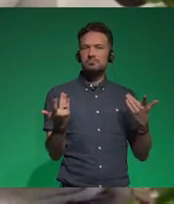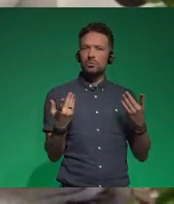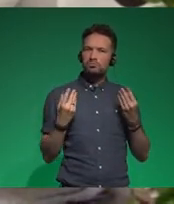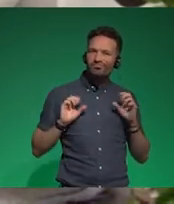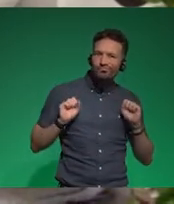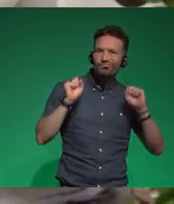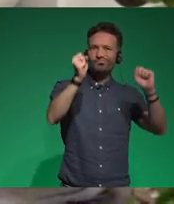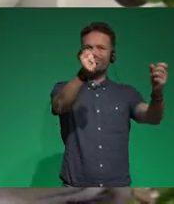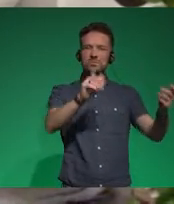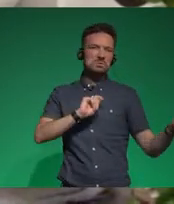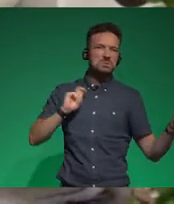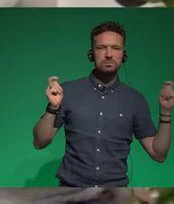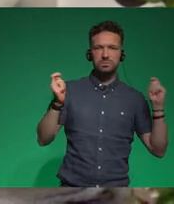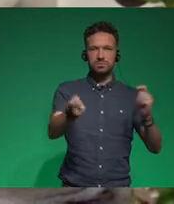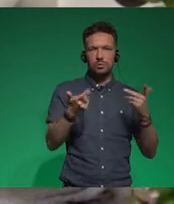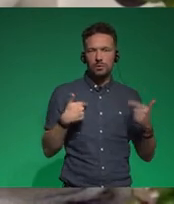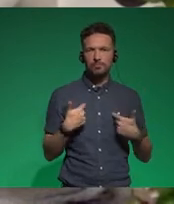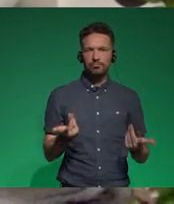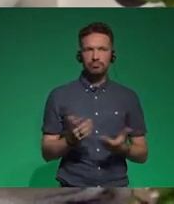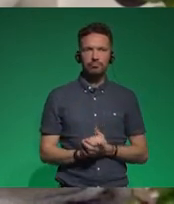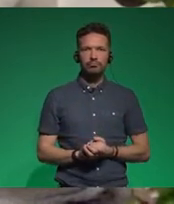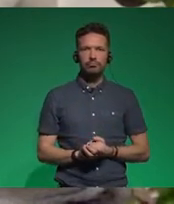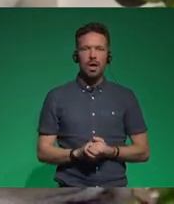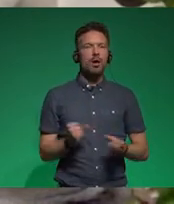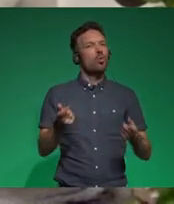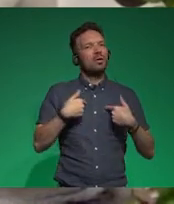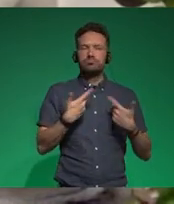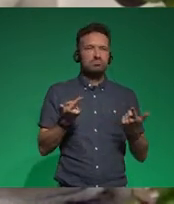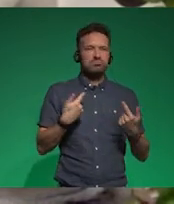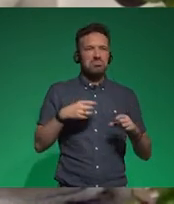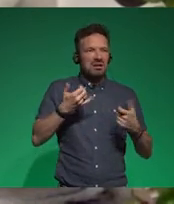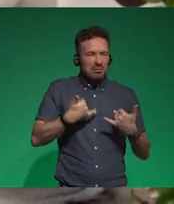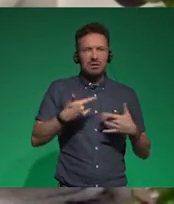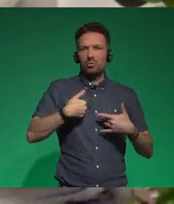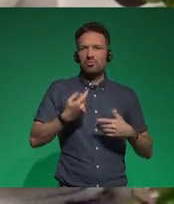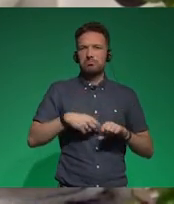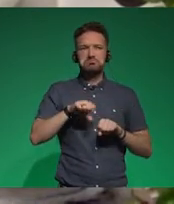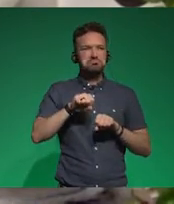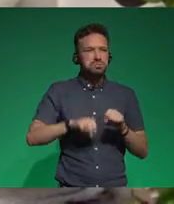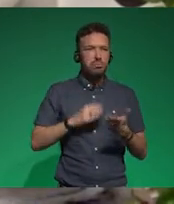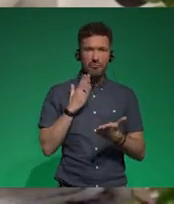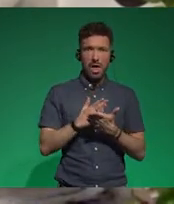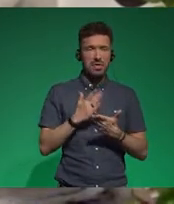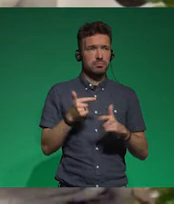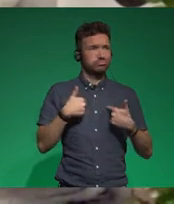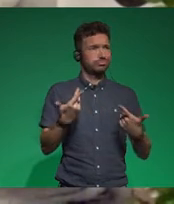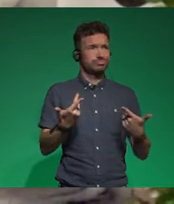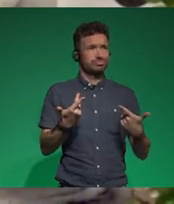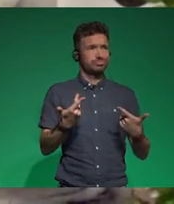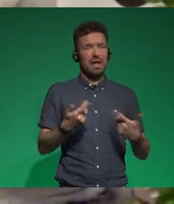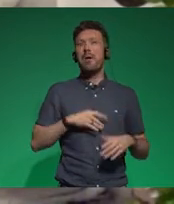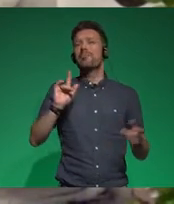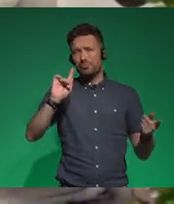can end there with this story. And I just want to mention that I made this almost 10 years ago,